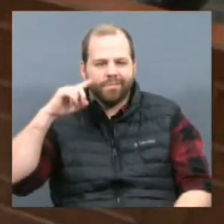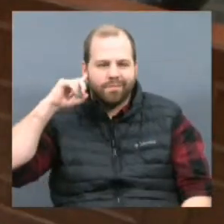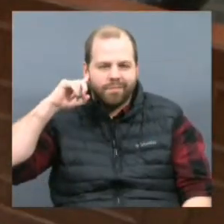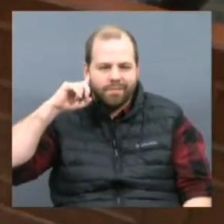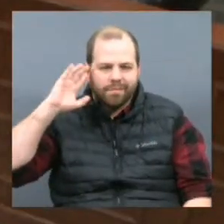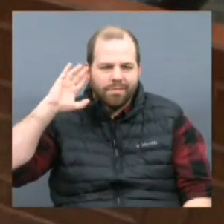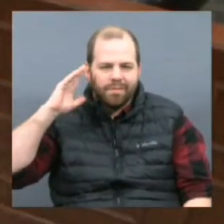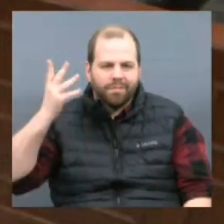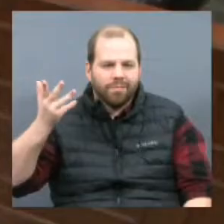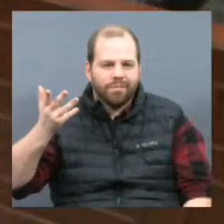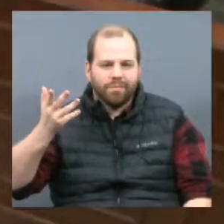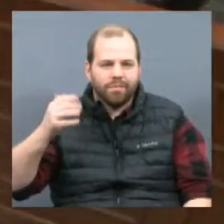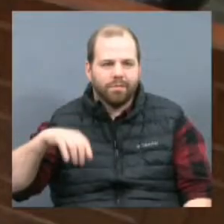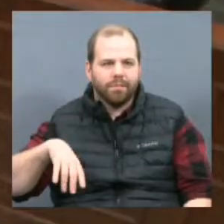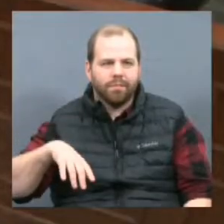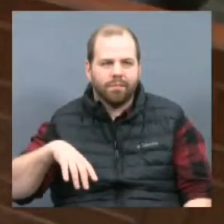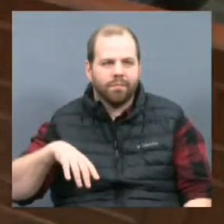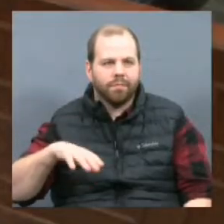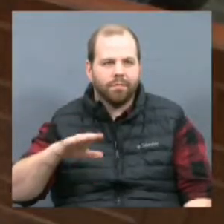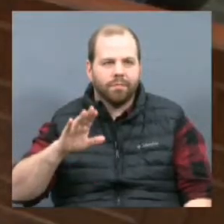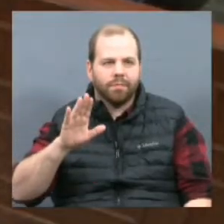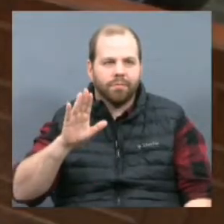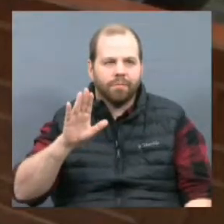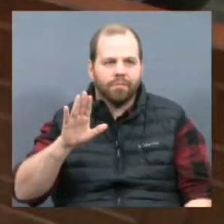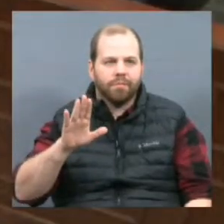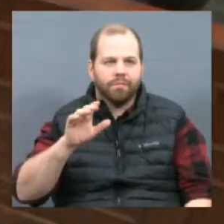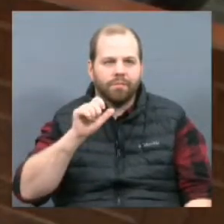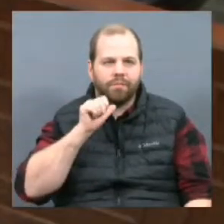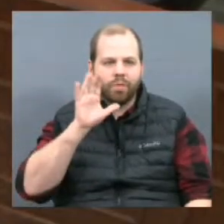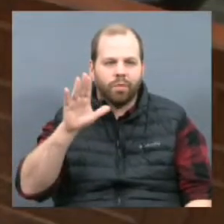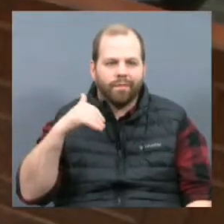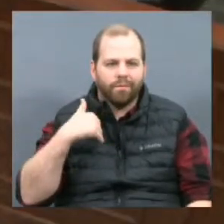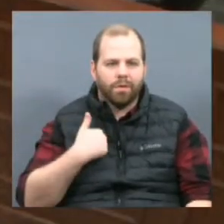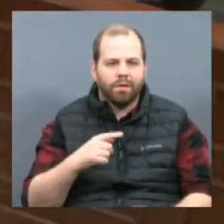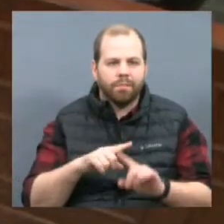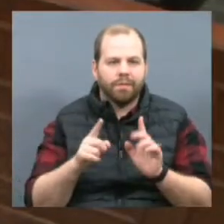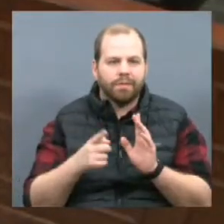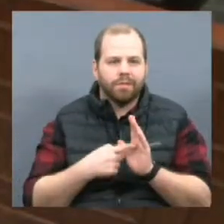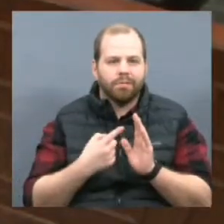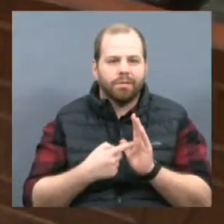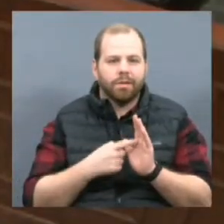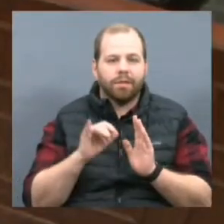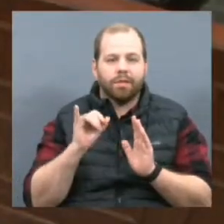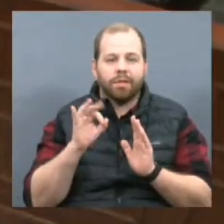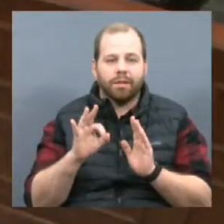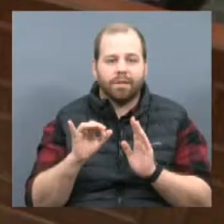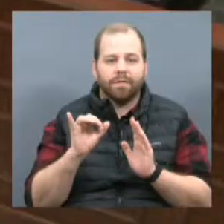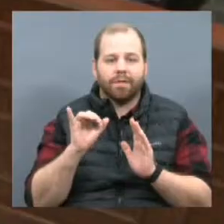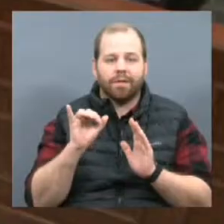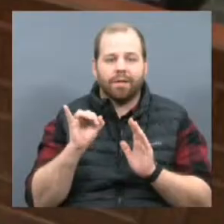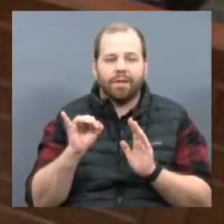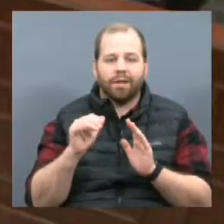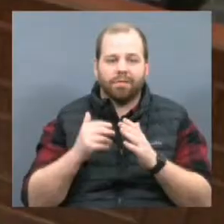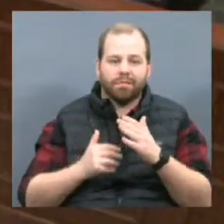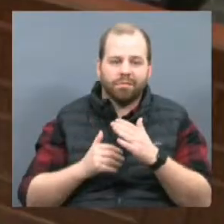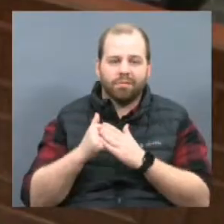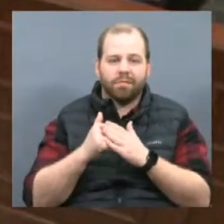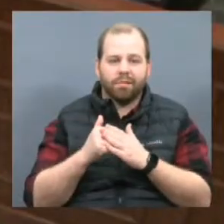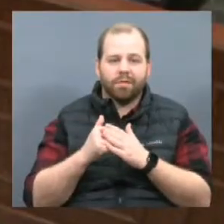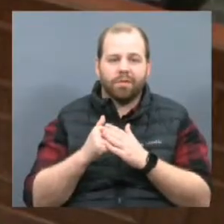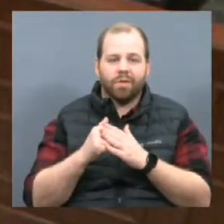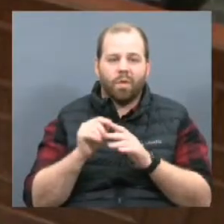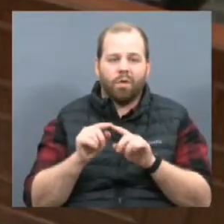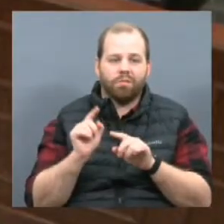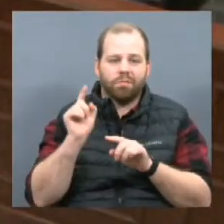I'm so sorry. It's okay, madam. It's not your fault. What we want to make sure is sometime if it meets that threshold, even if you're right